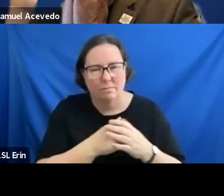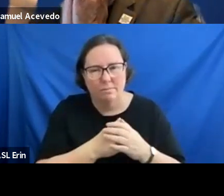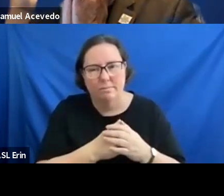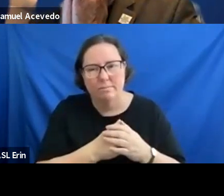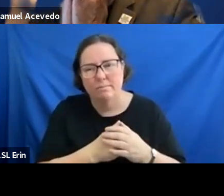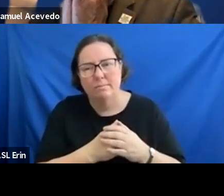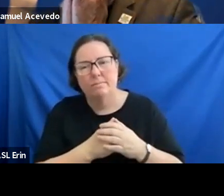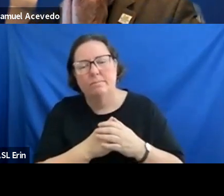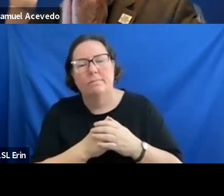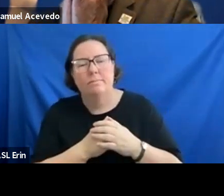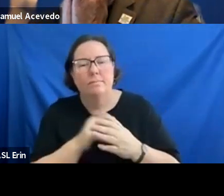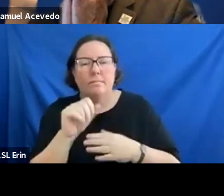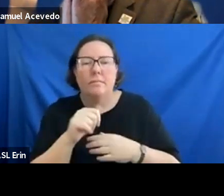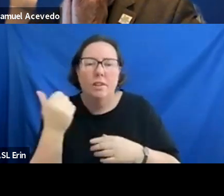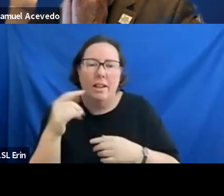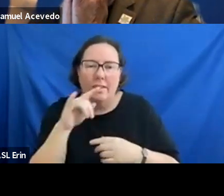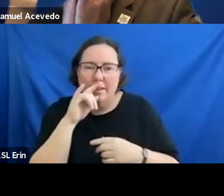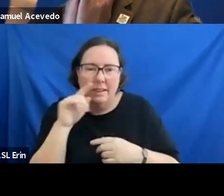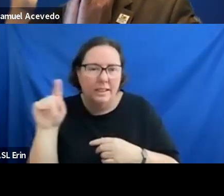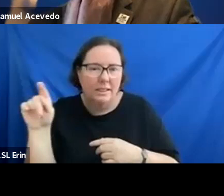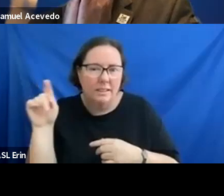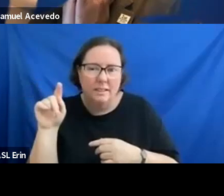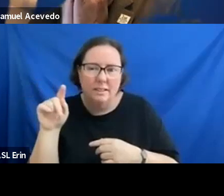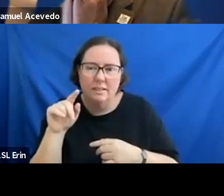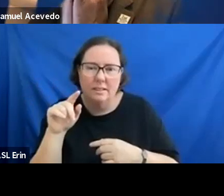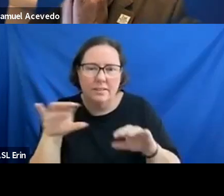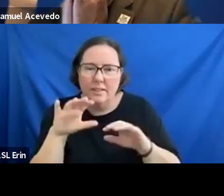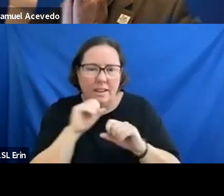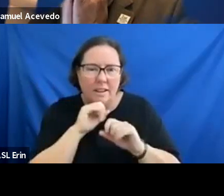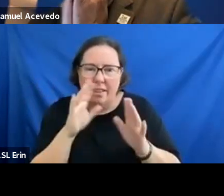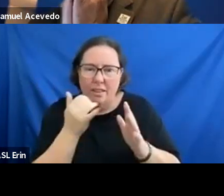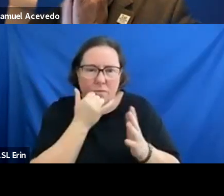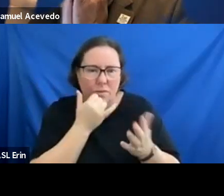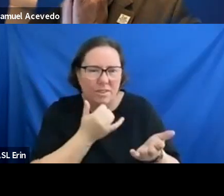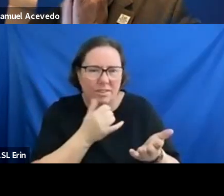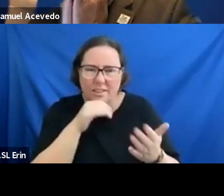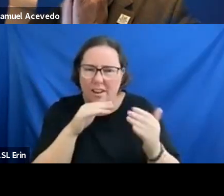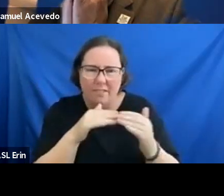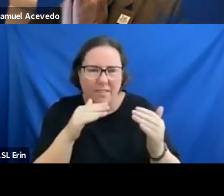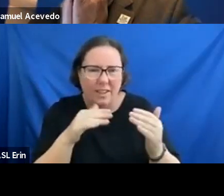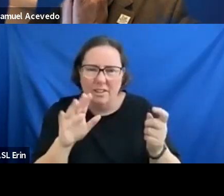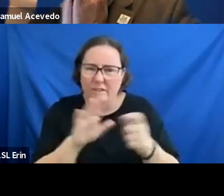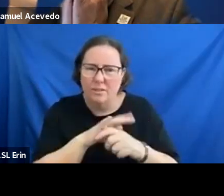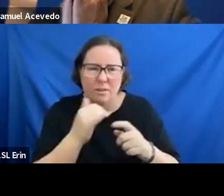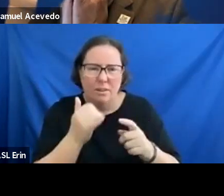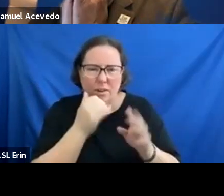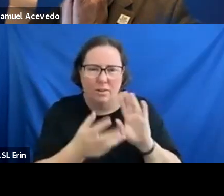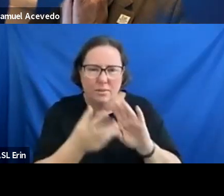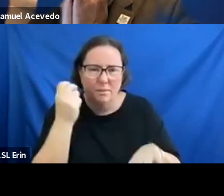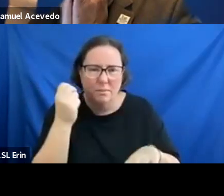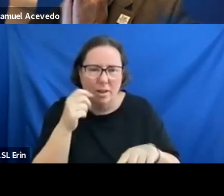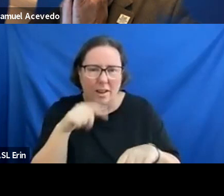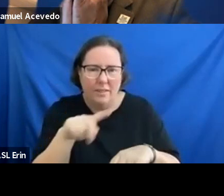The kids have done nothing wrong, and it's unfair and totally wrong to deprive